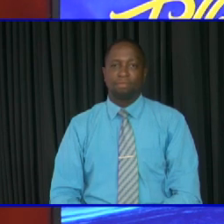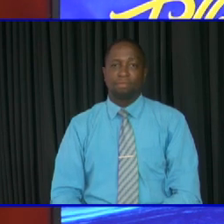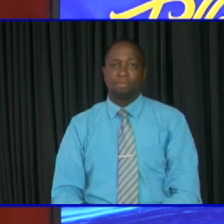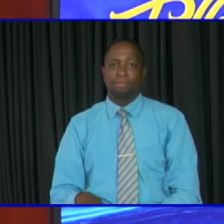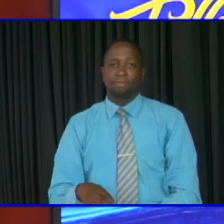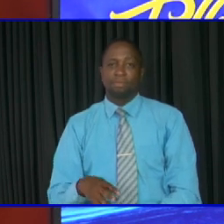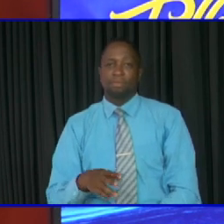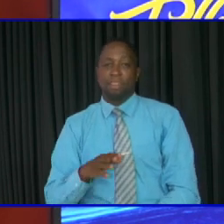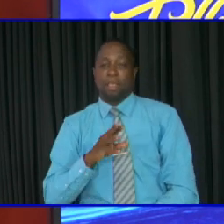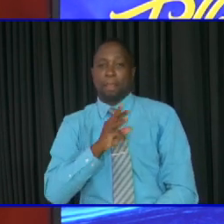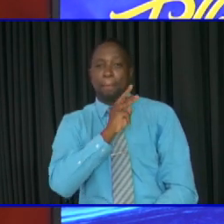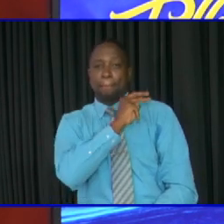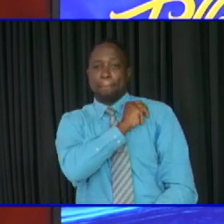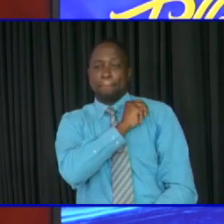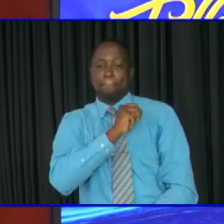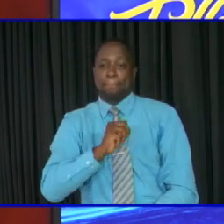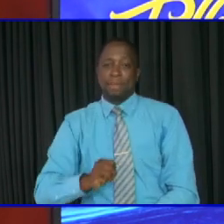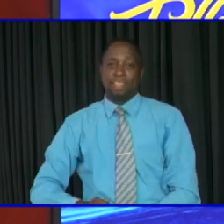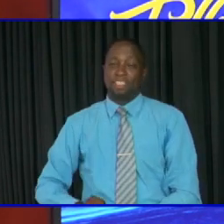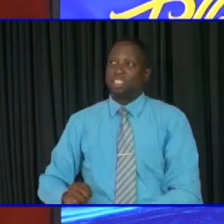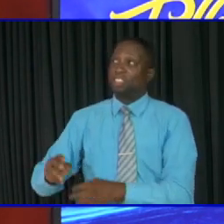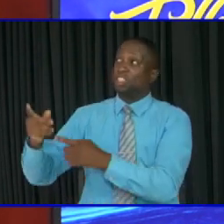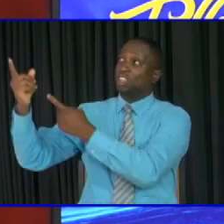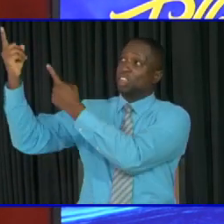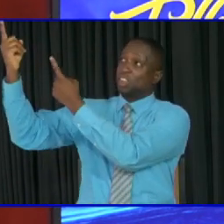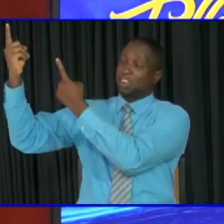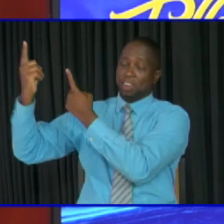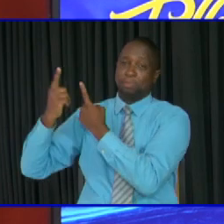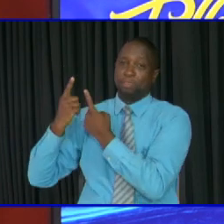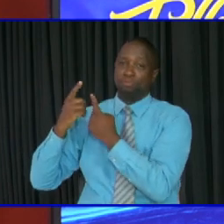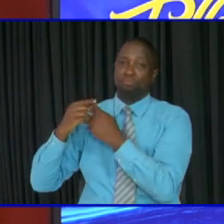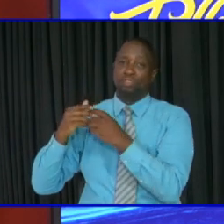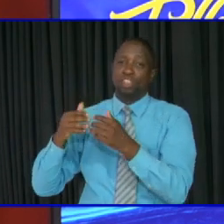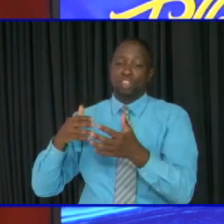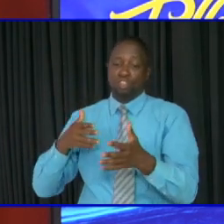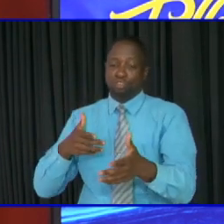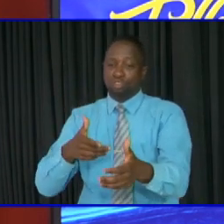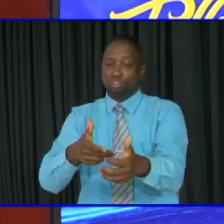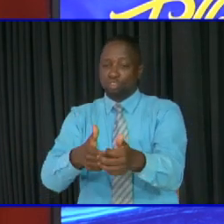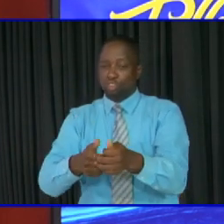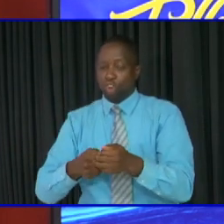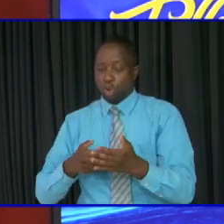Master's coming draweth